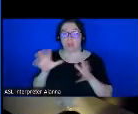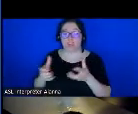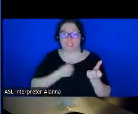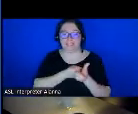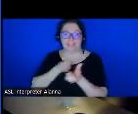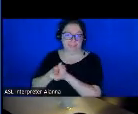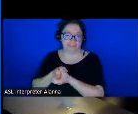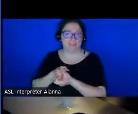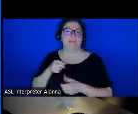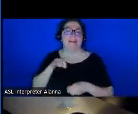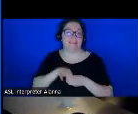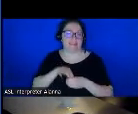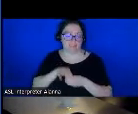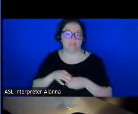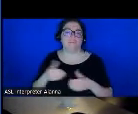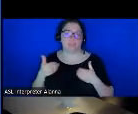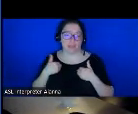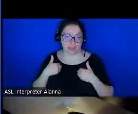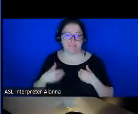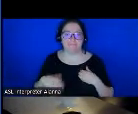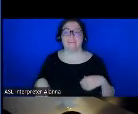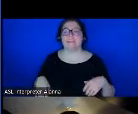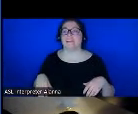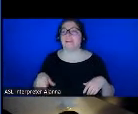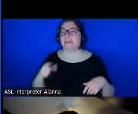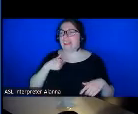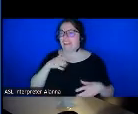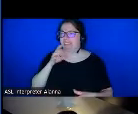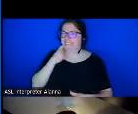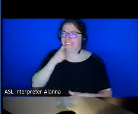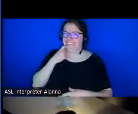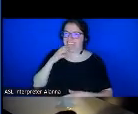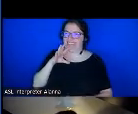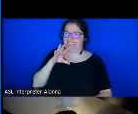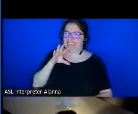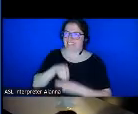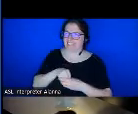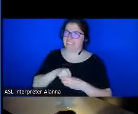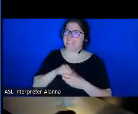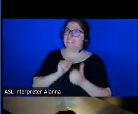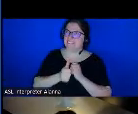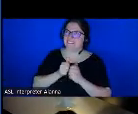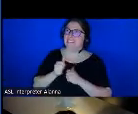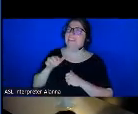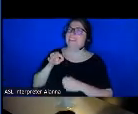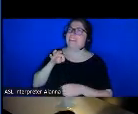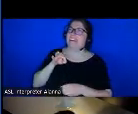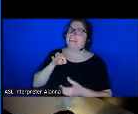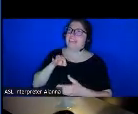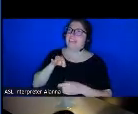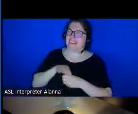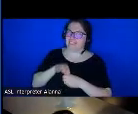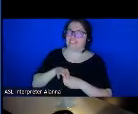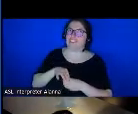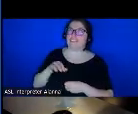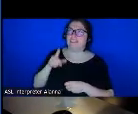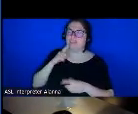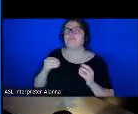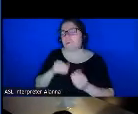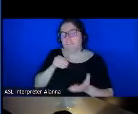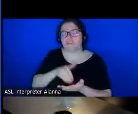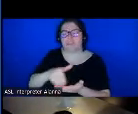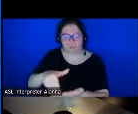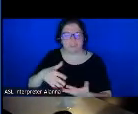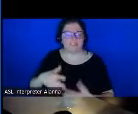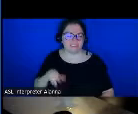I had one this last September and I'm actually going into one in June so they can be more frequent a couple of